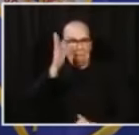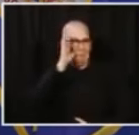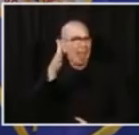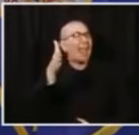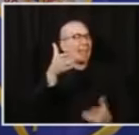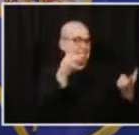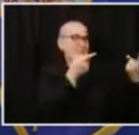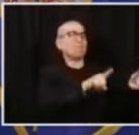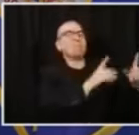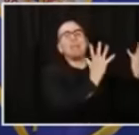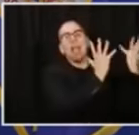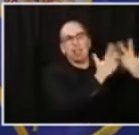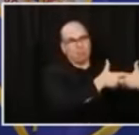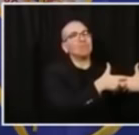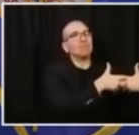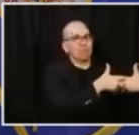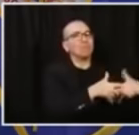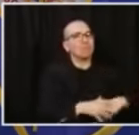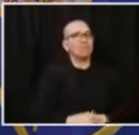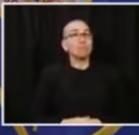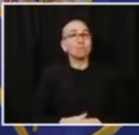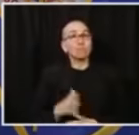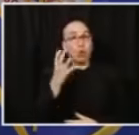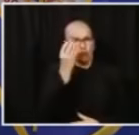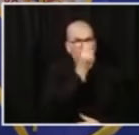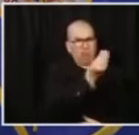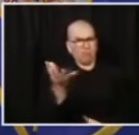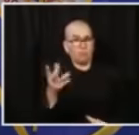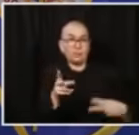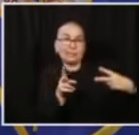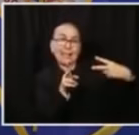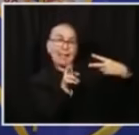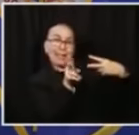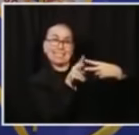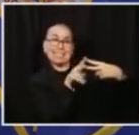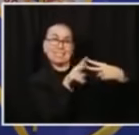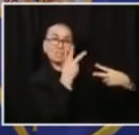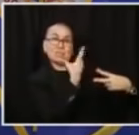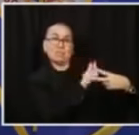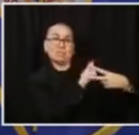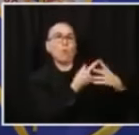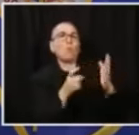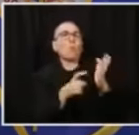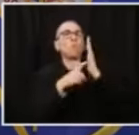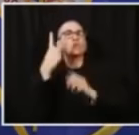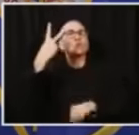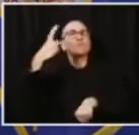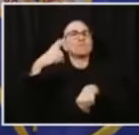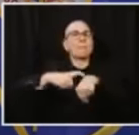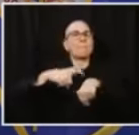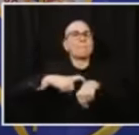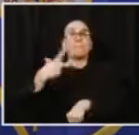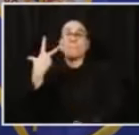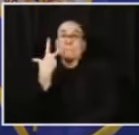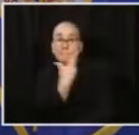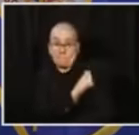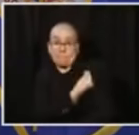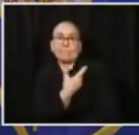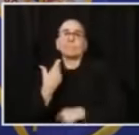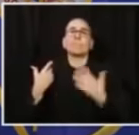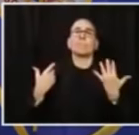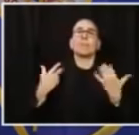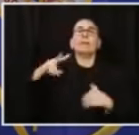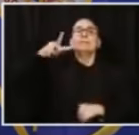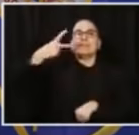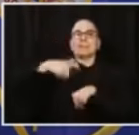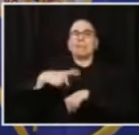it takes 2 doses of vaccine with these first vaccines that have been submitted for approval.